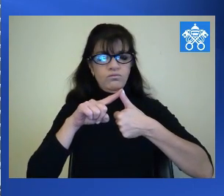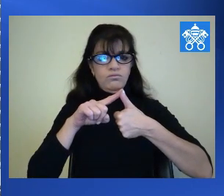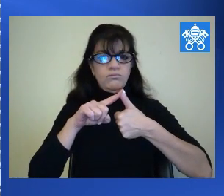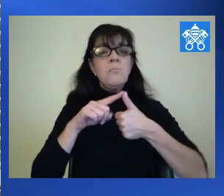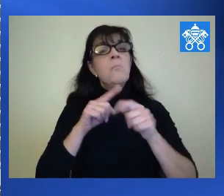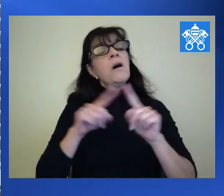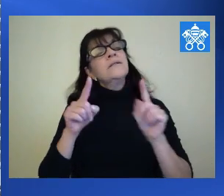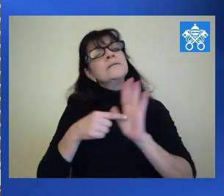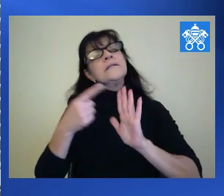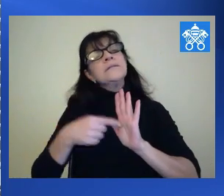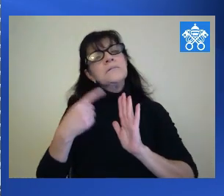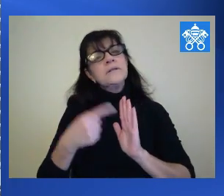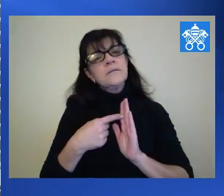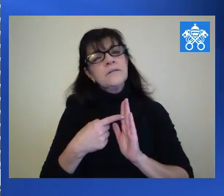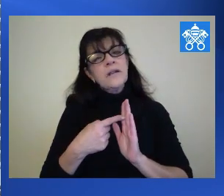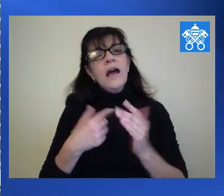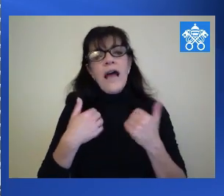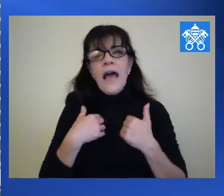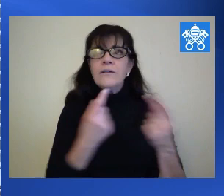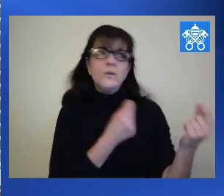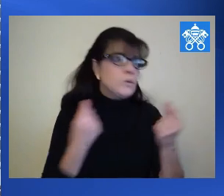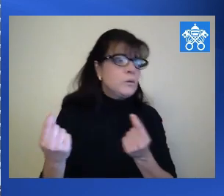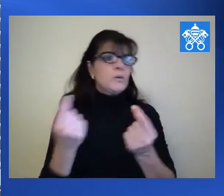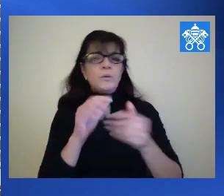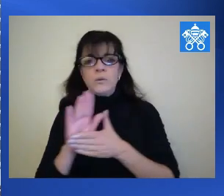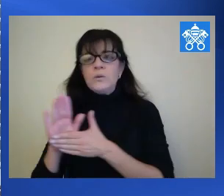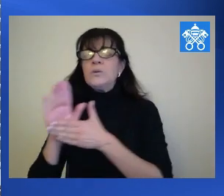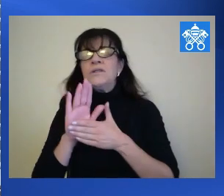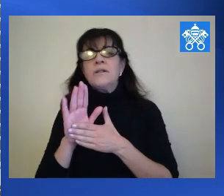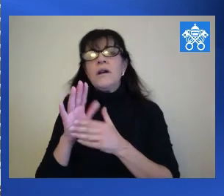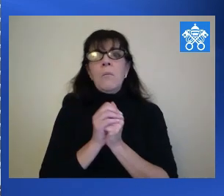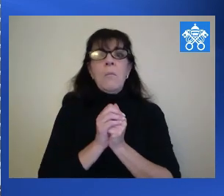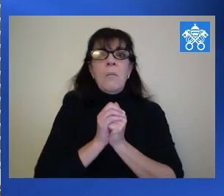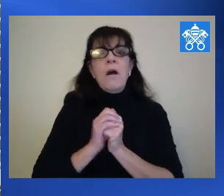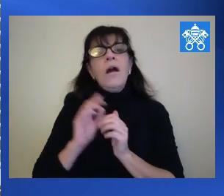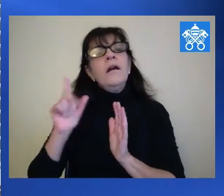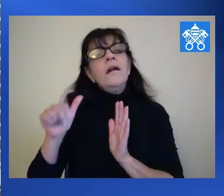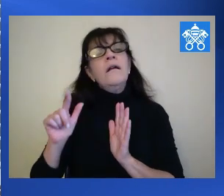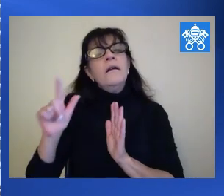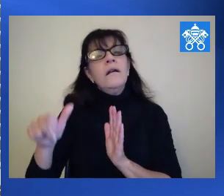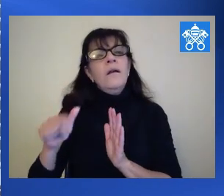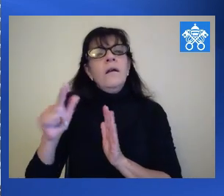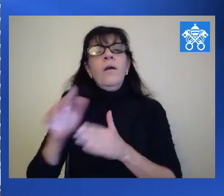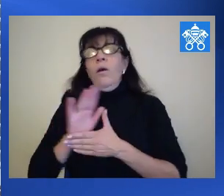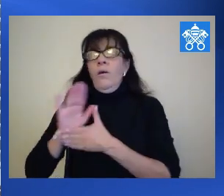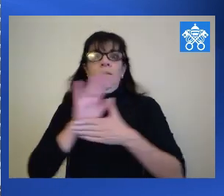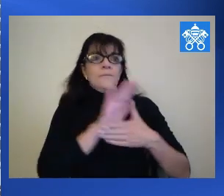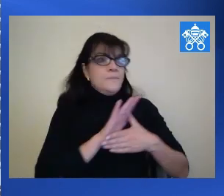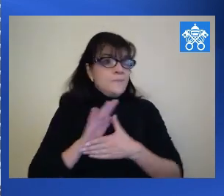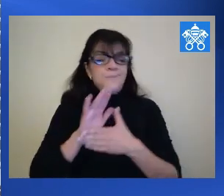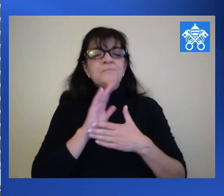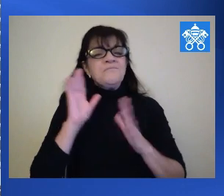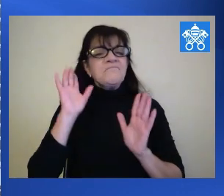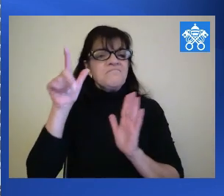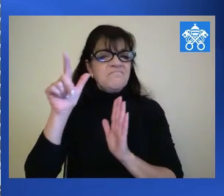but like everyone, I too always have a lot to do, and so I put it off. I'm too busy,